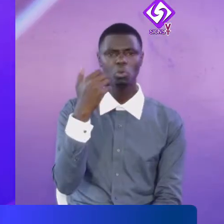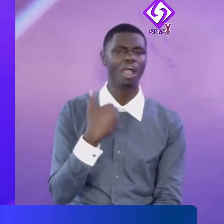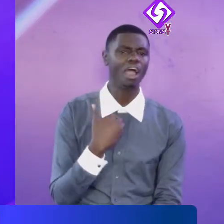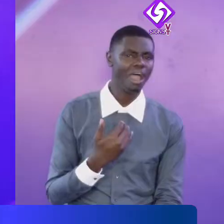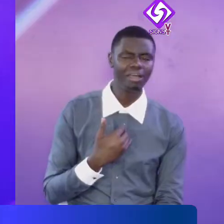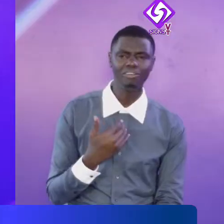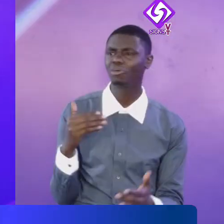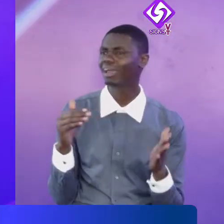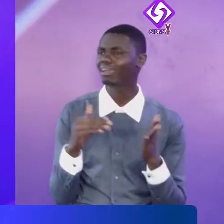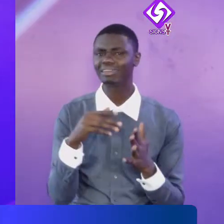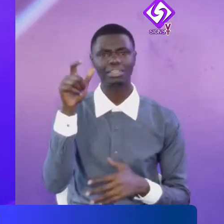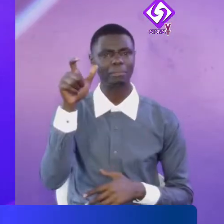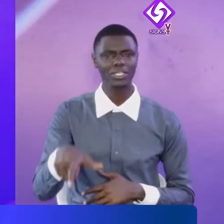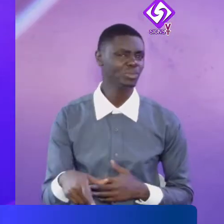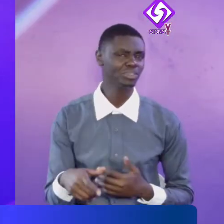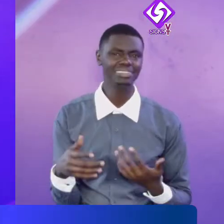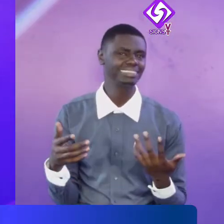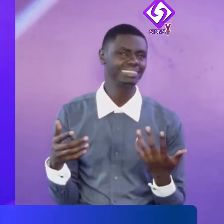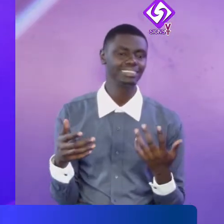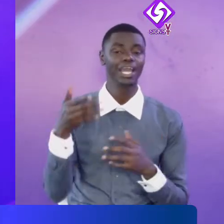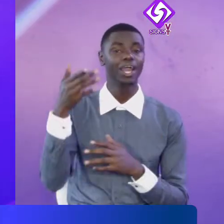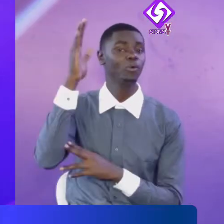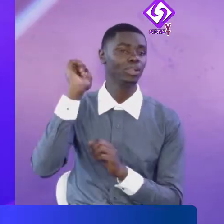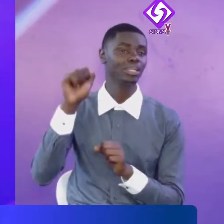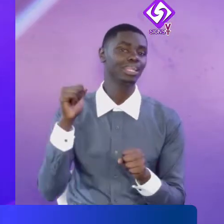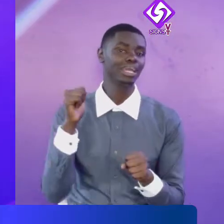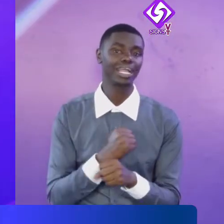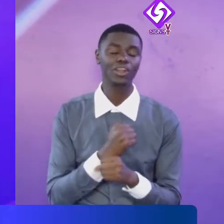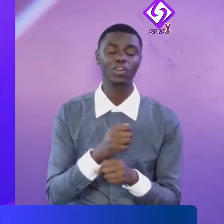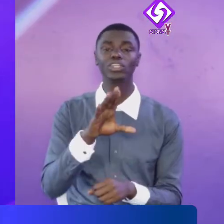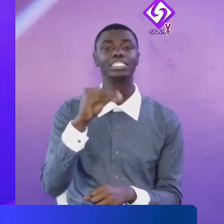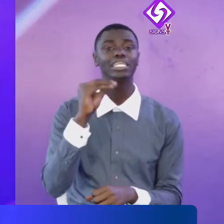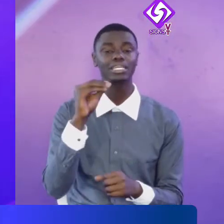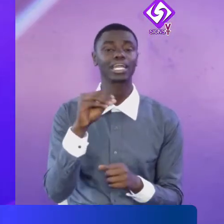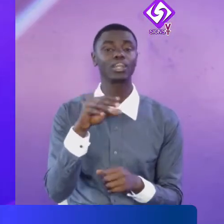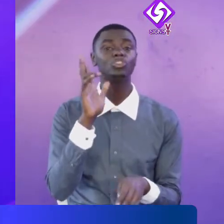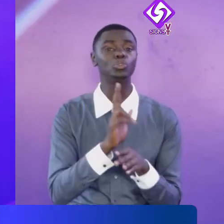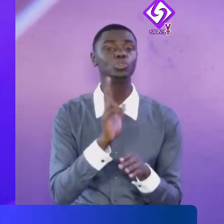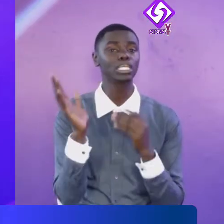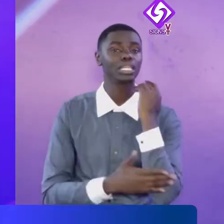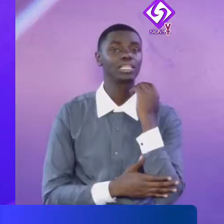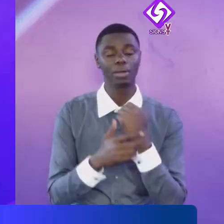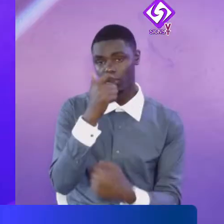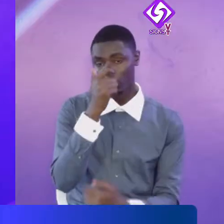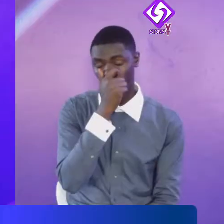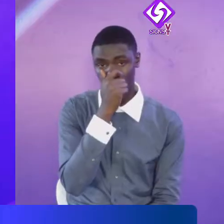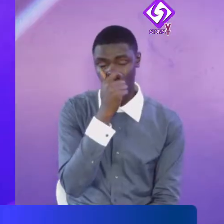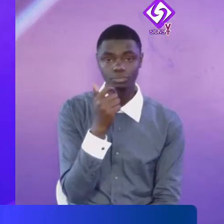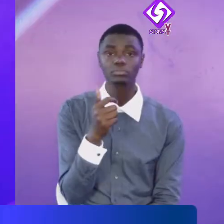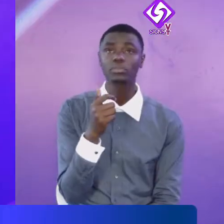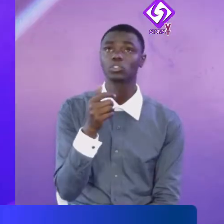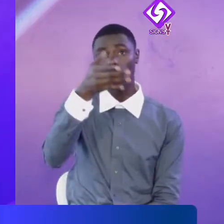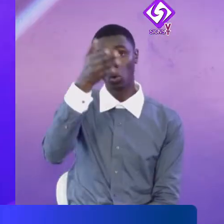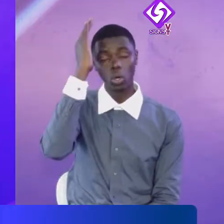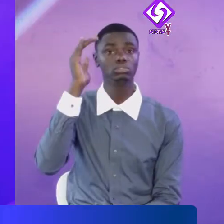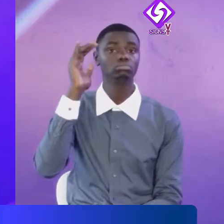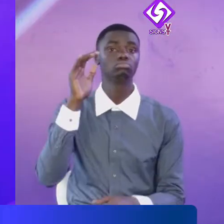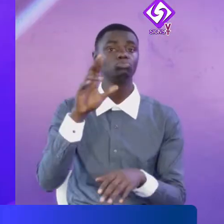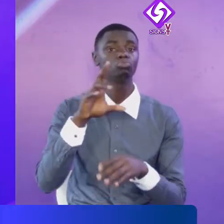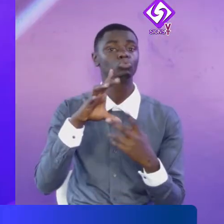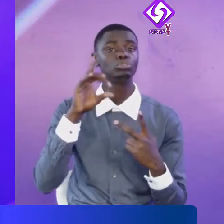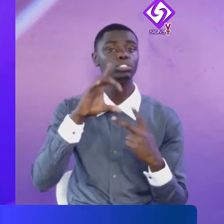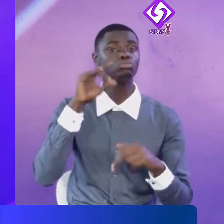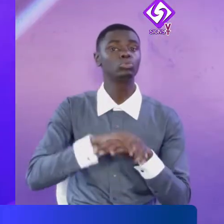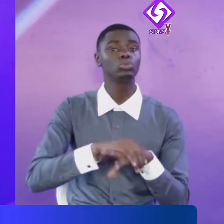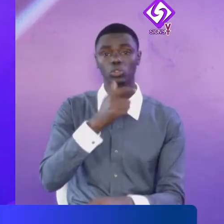against somebody, in fact, God cannot take bad wishes against somebody. I think maybe good wishes can happen. If they wish Raila Odinga good health, he will